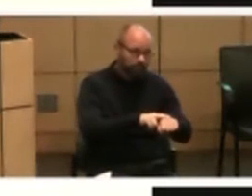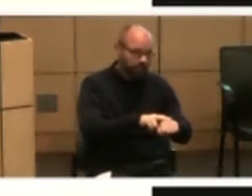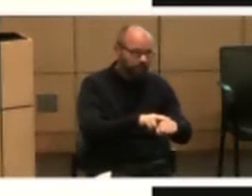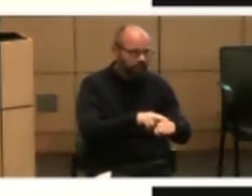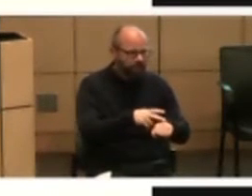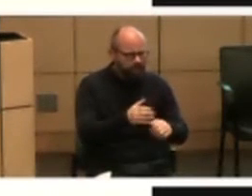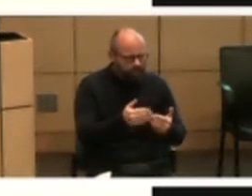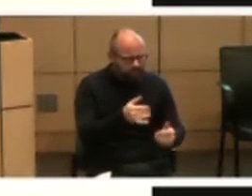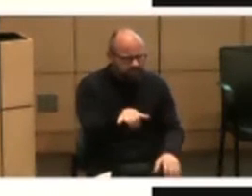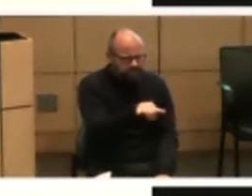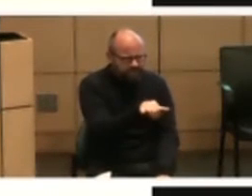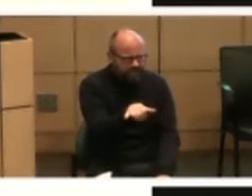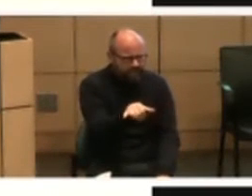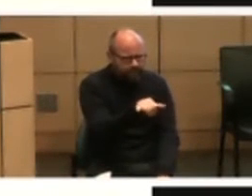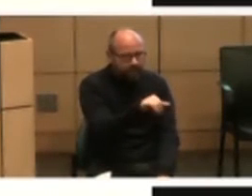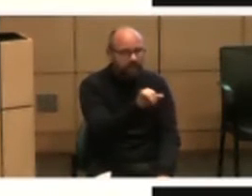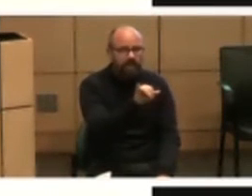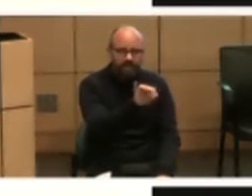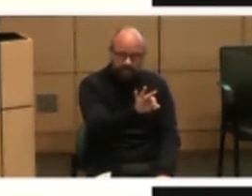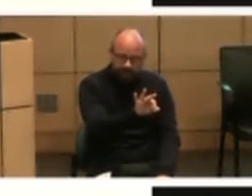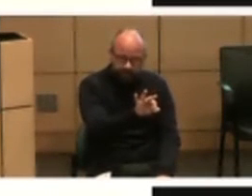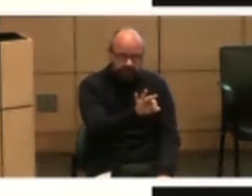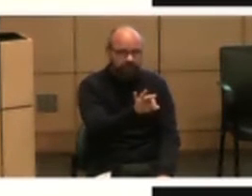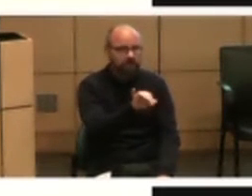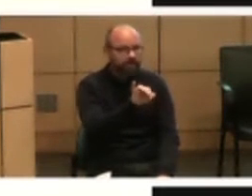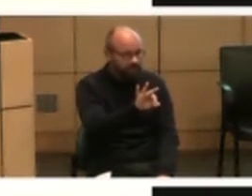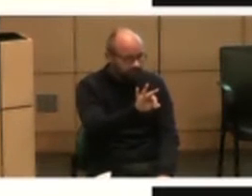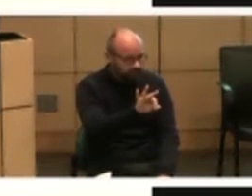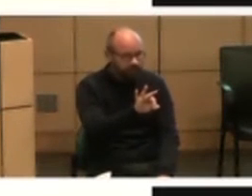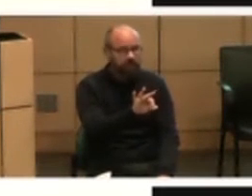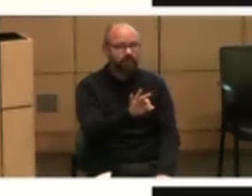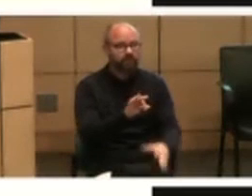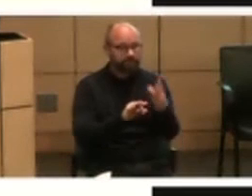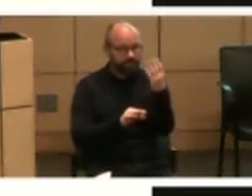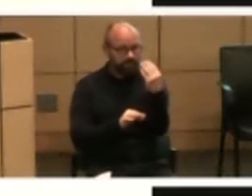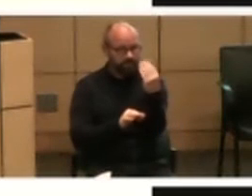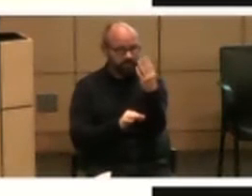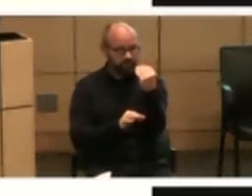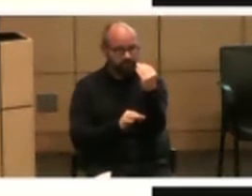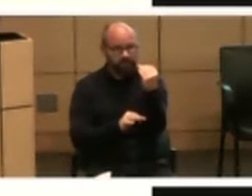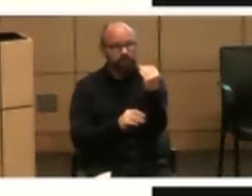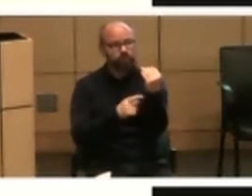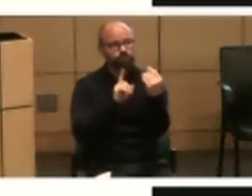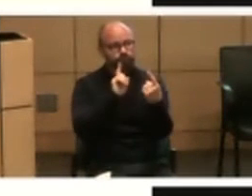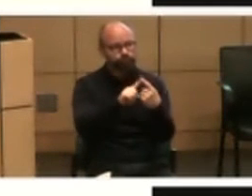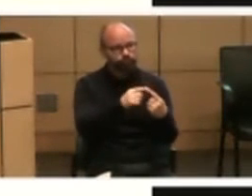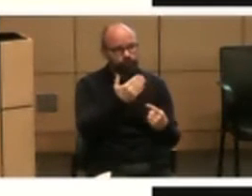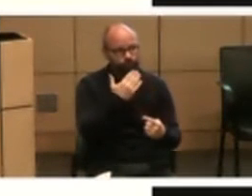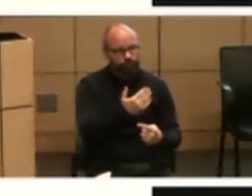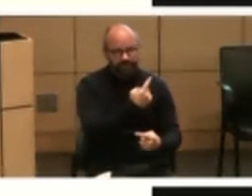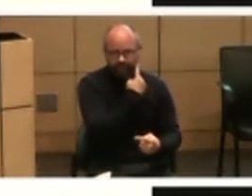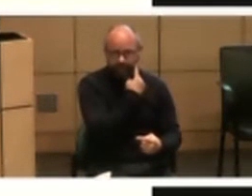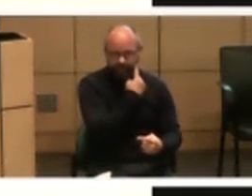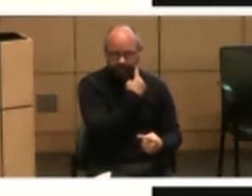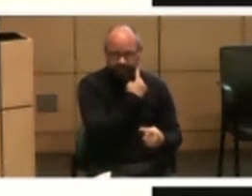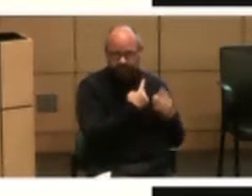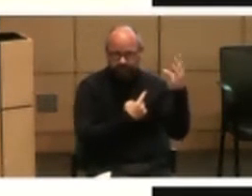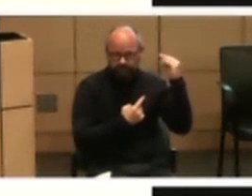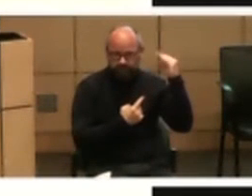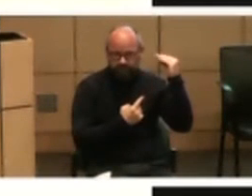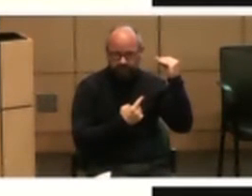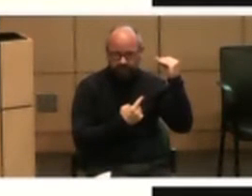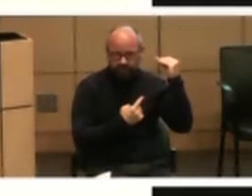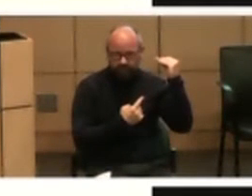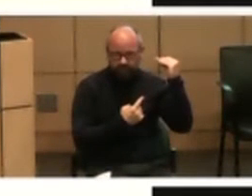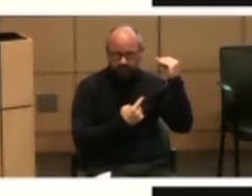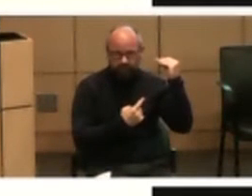almost the same if you set it up so that the target speech is going to the good ear. And that makes sense in a way because the noise is going to the